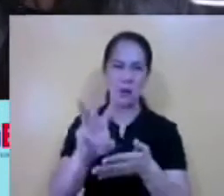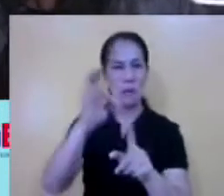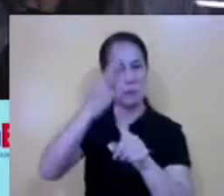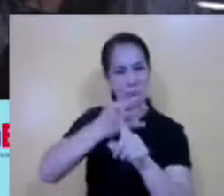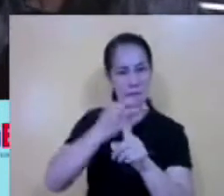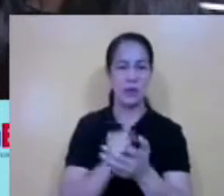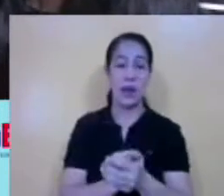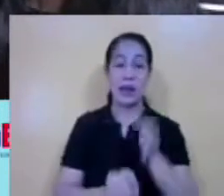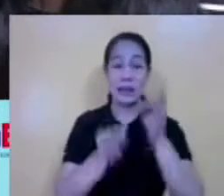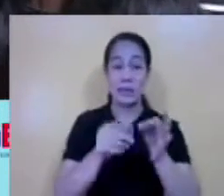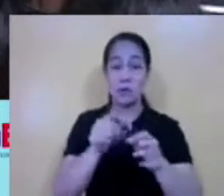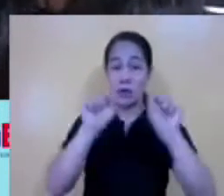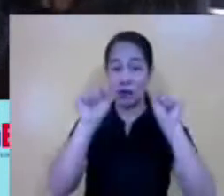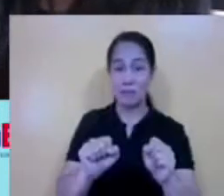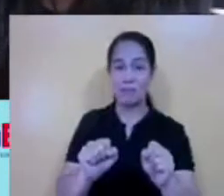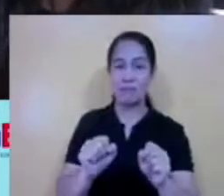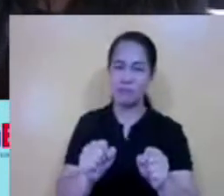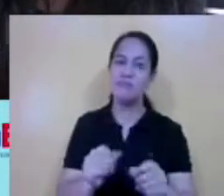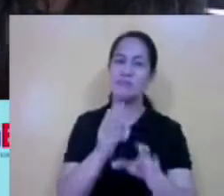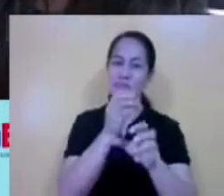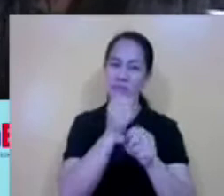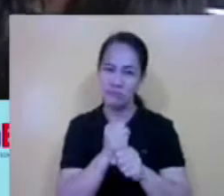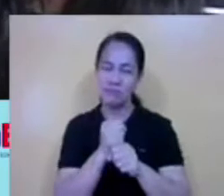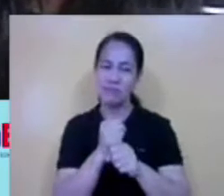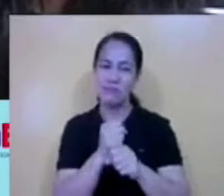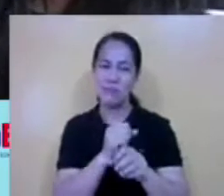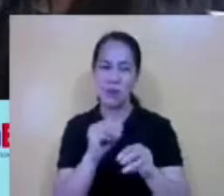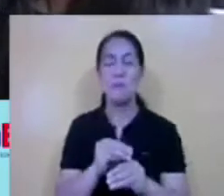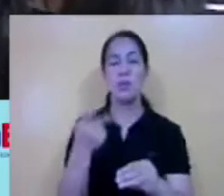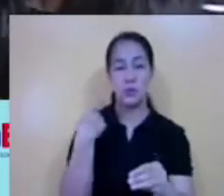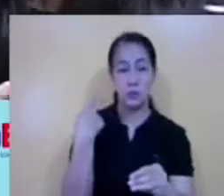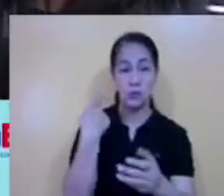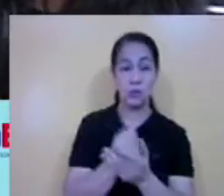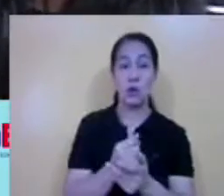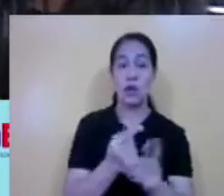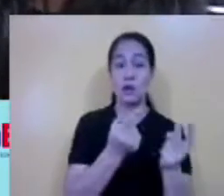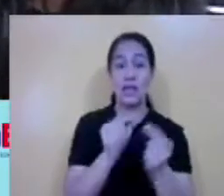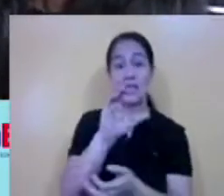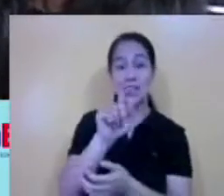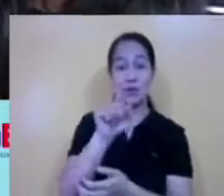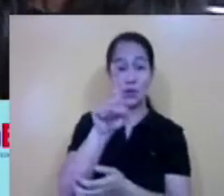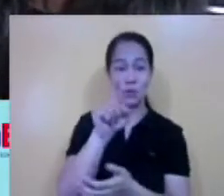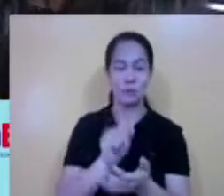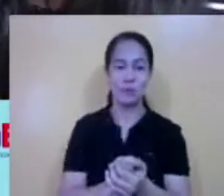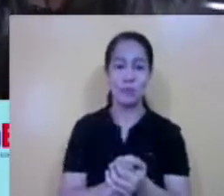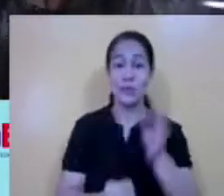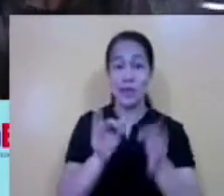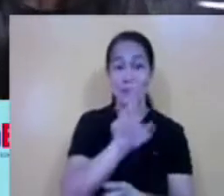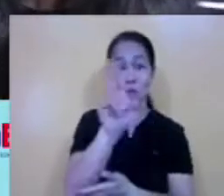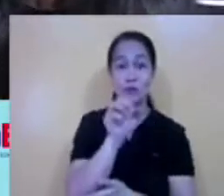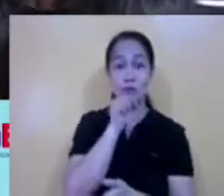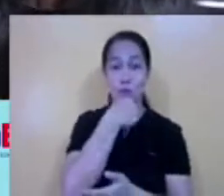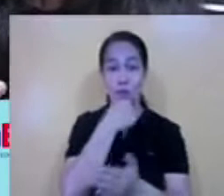able to conduct classroom observation already, then you have to do COT1 because If you use the old indicators, then